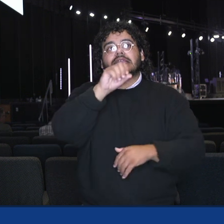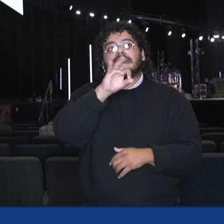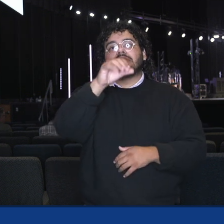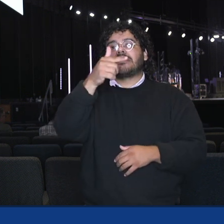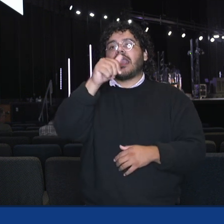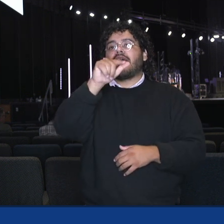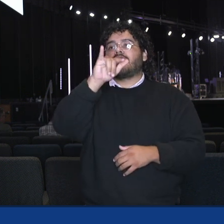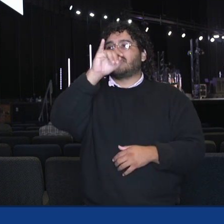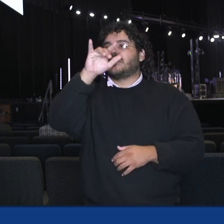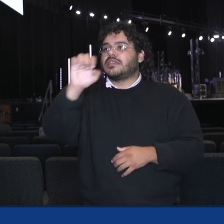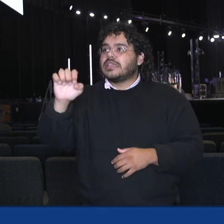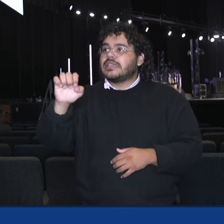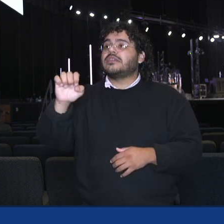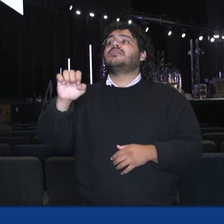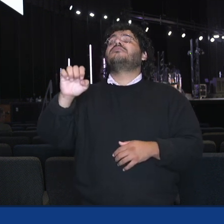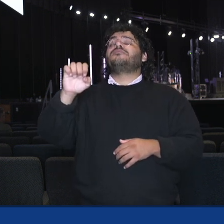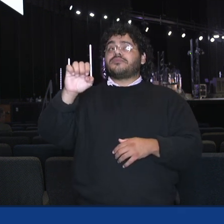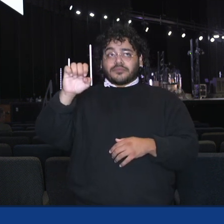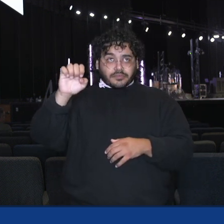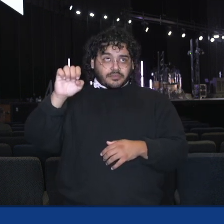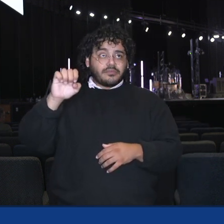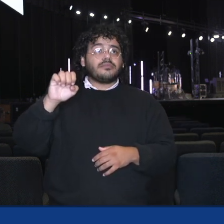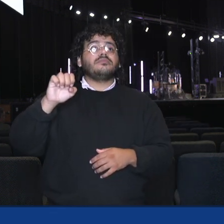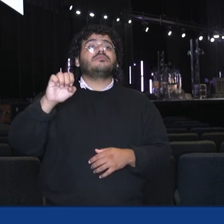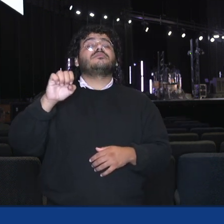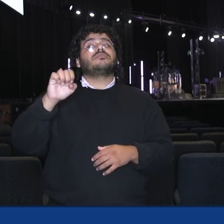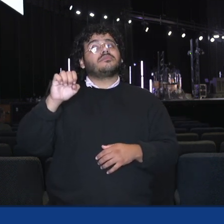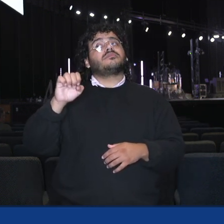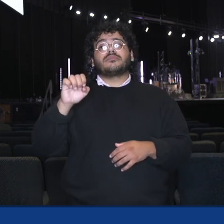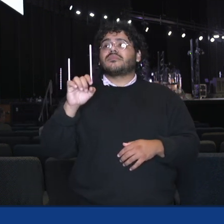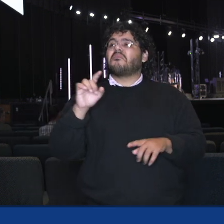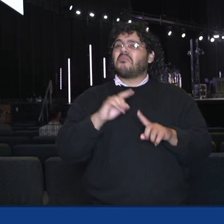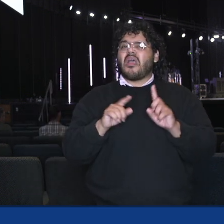And isn't it interesting? Let's just take this as an aside.